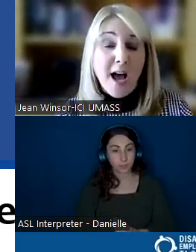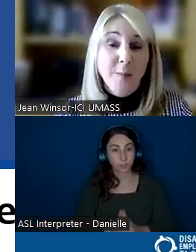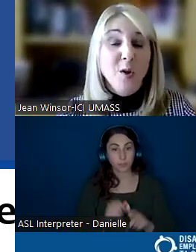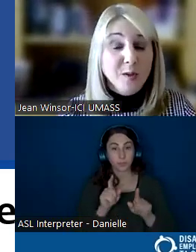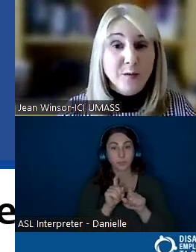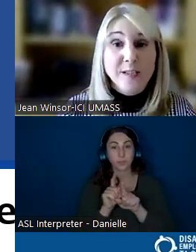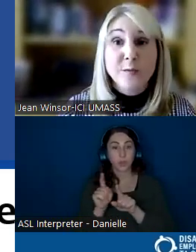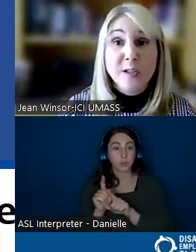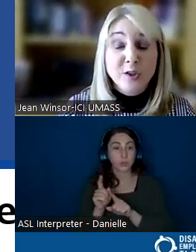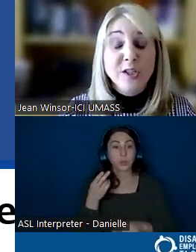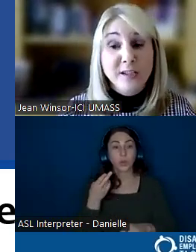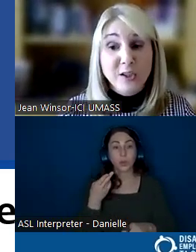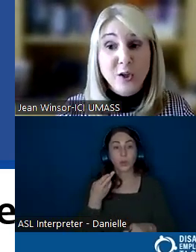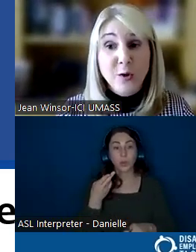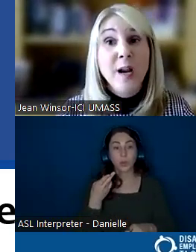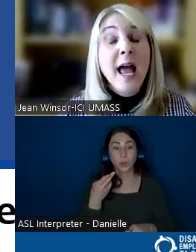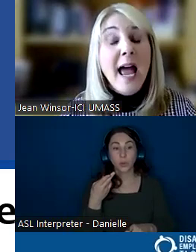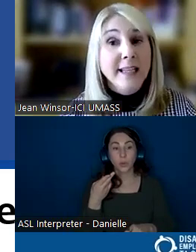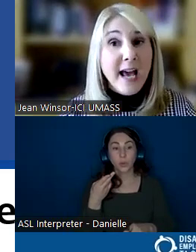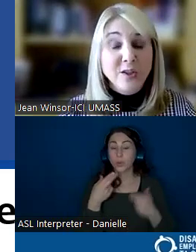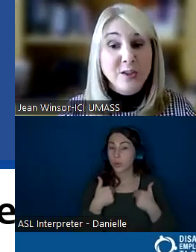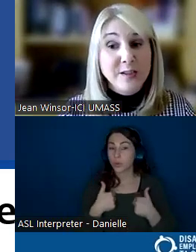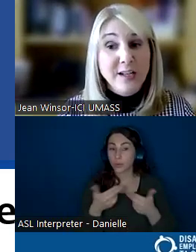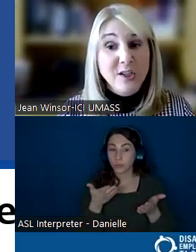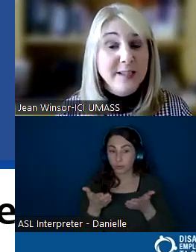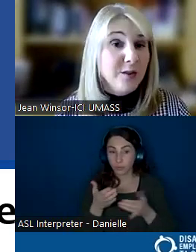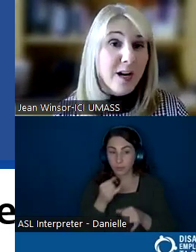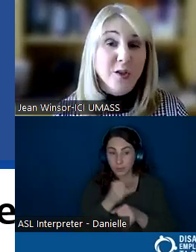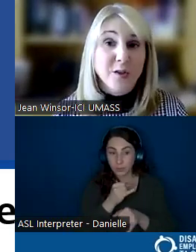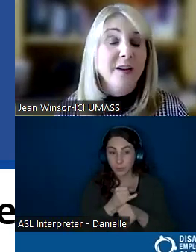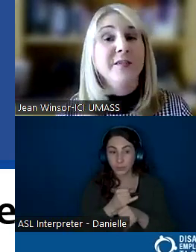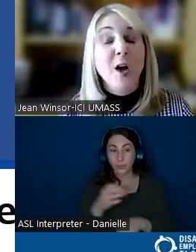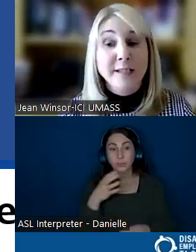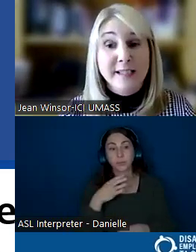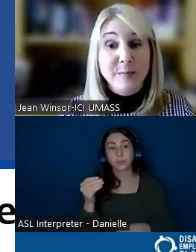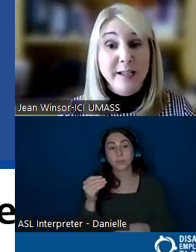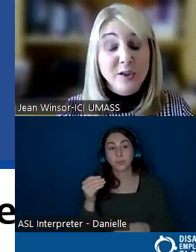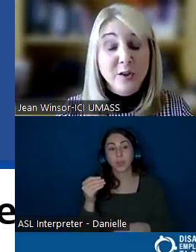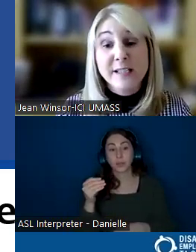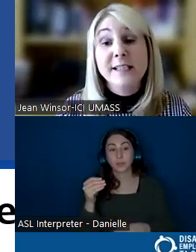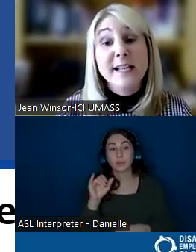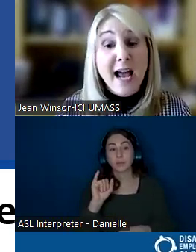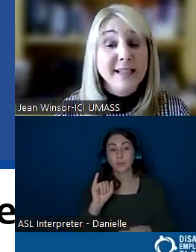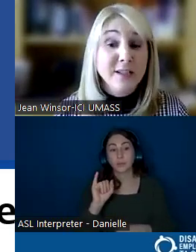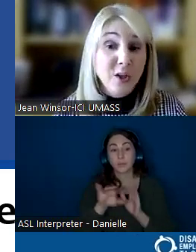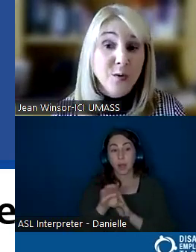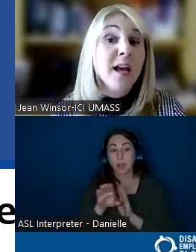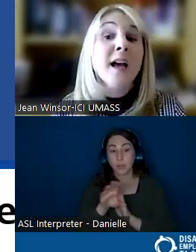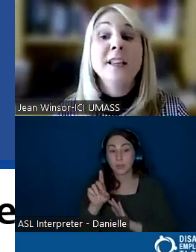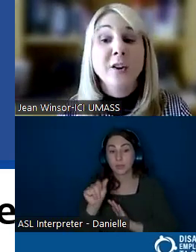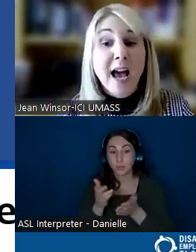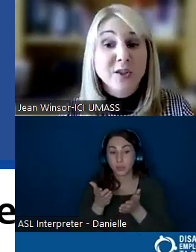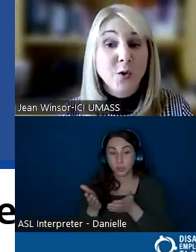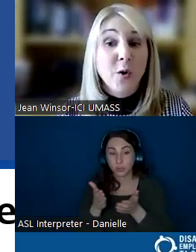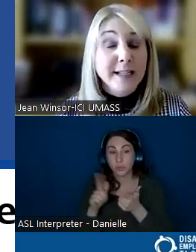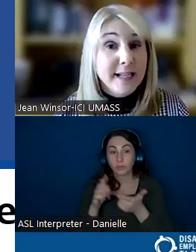with Human Services Research Institute and the National Association of State Directors of Developmental Disability Services to access and use